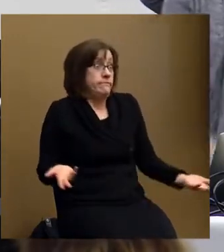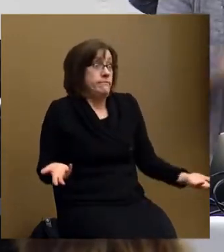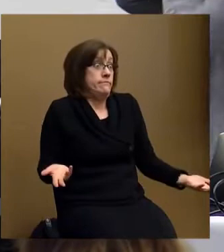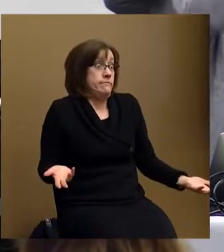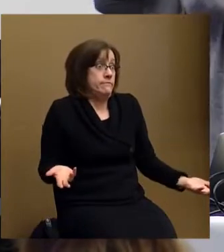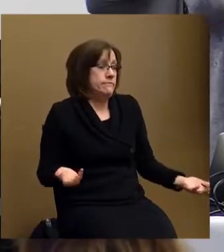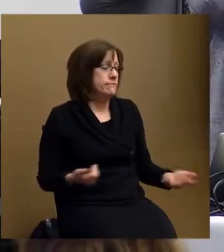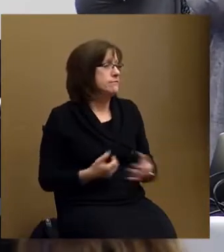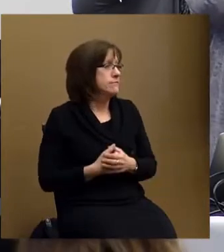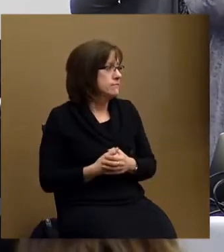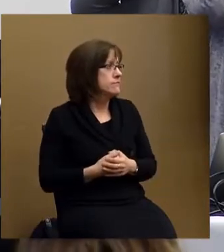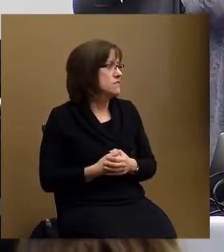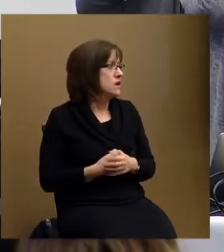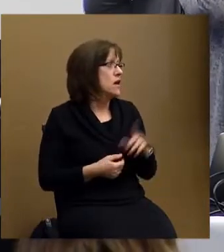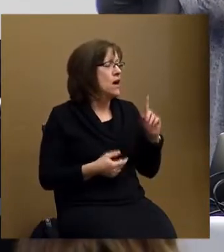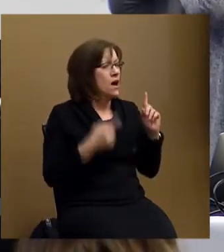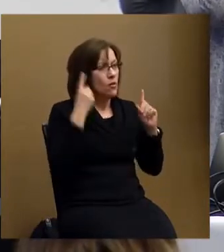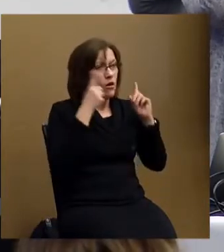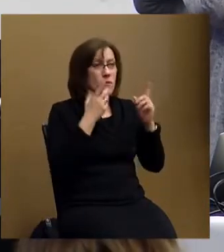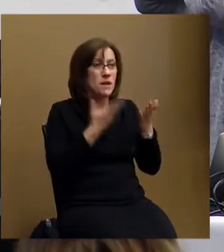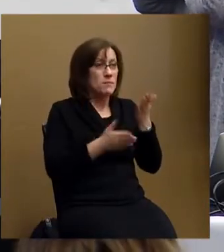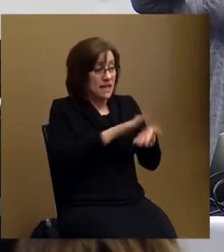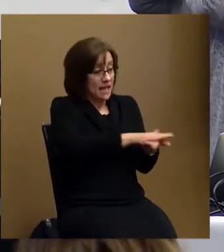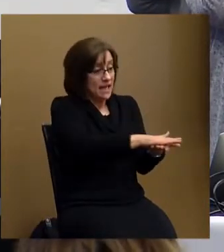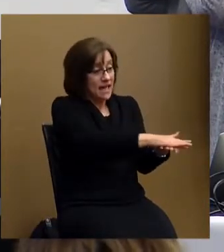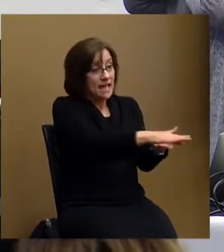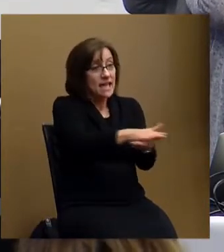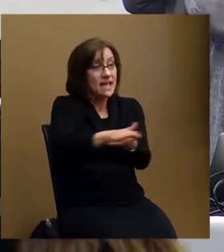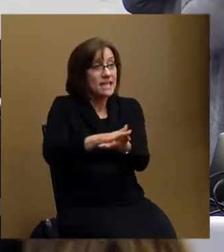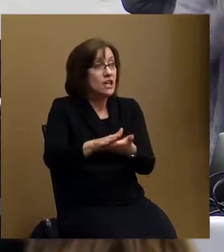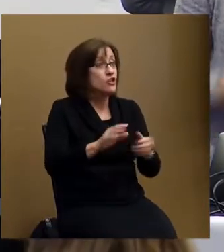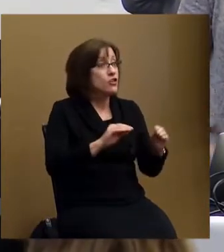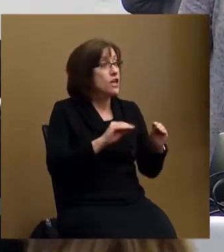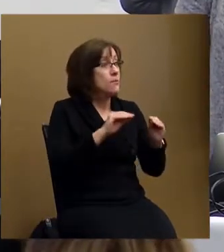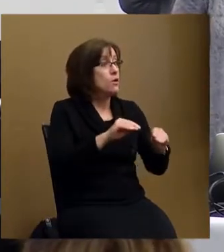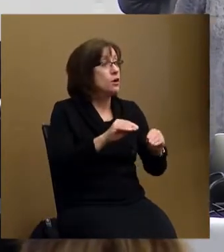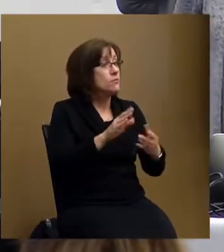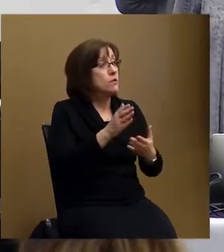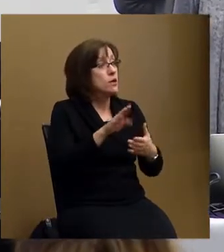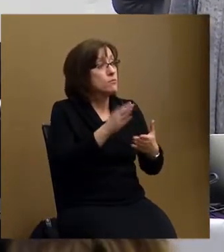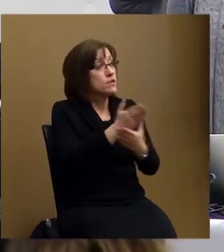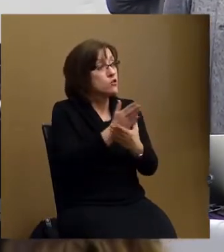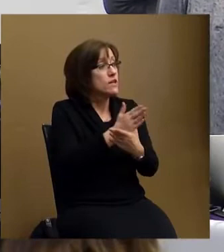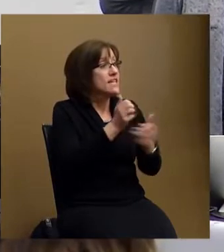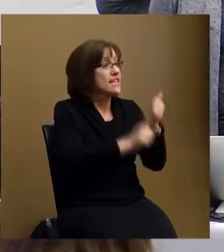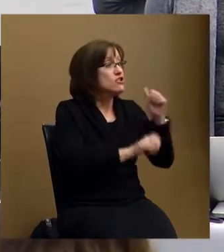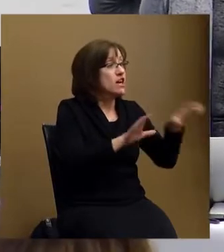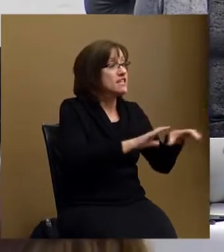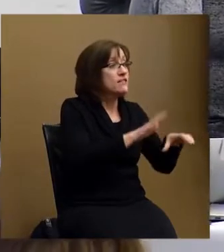So I'm wondering if cleaning can't go in between each of your activities on her visual schedule.